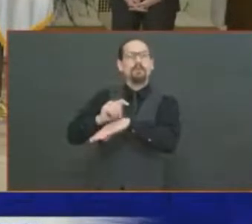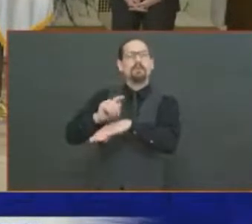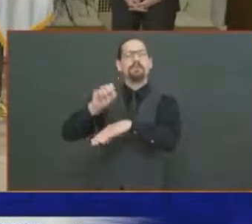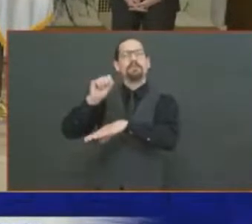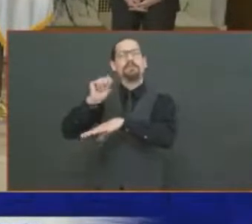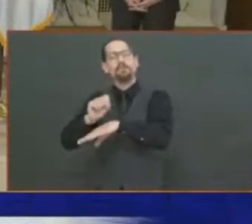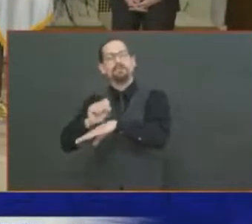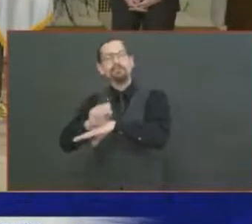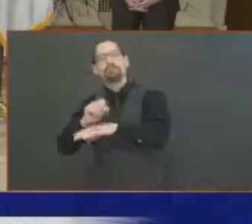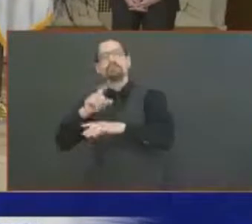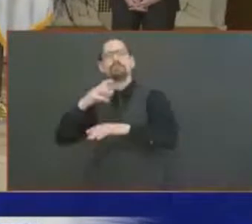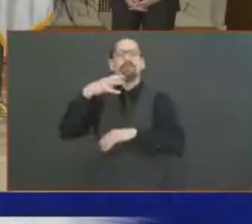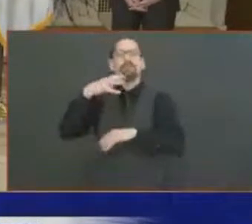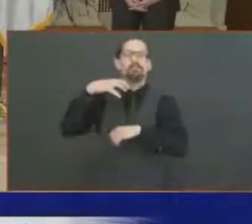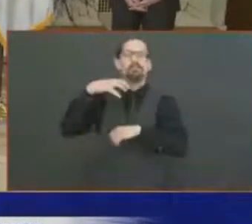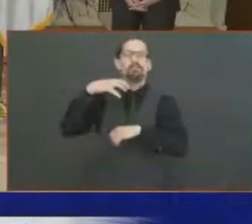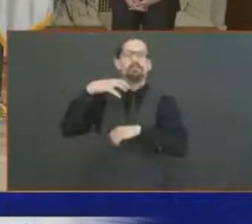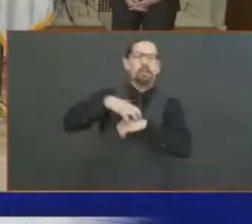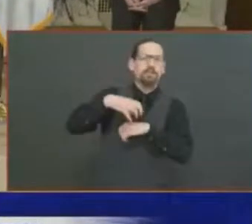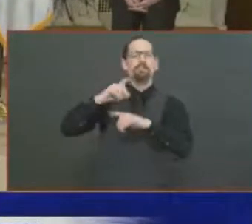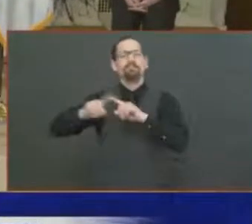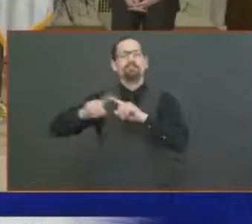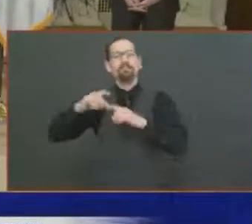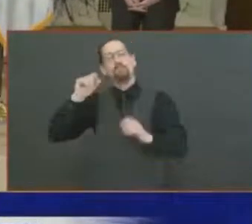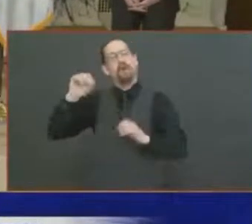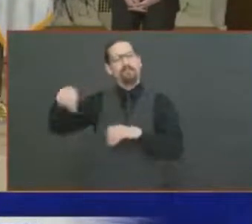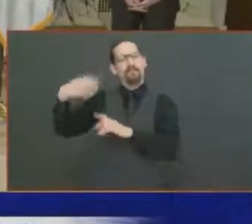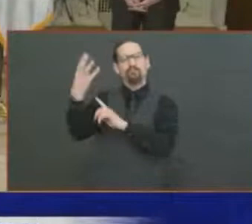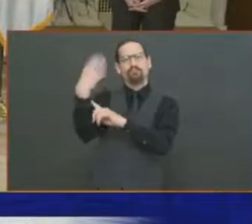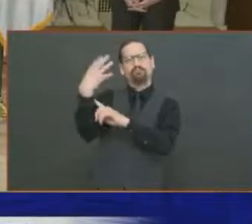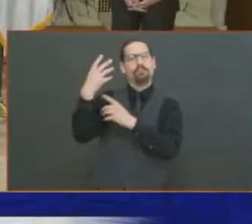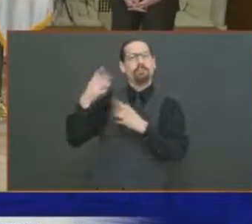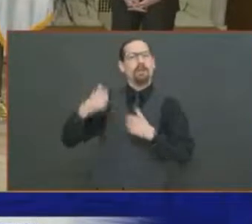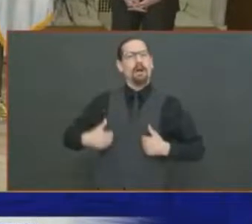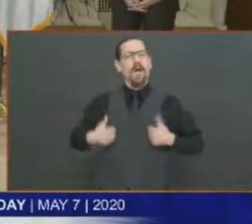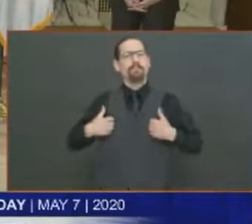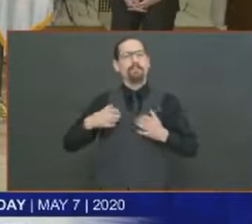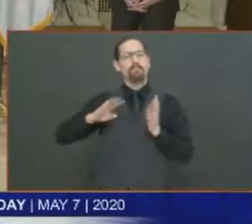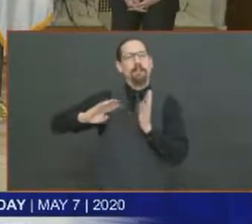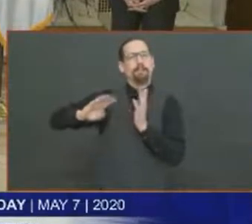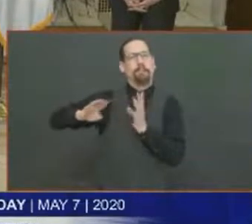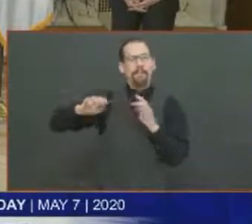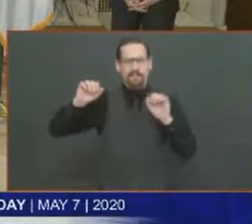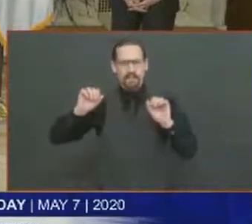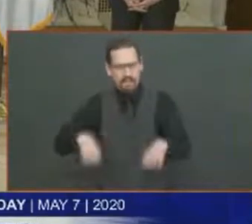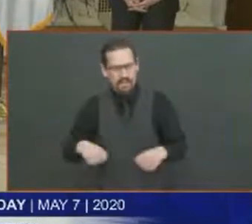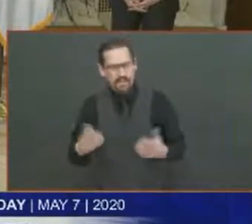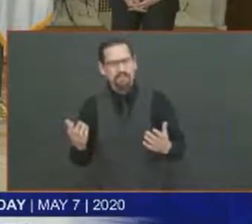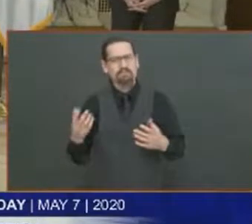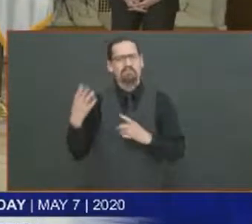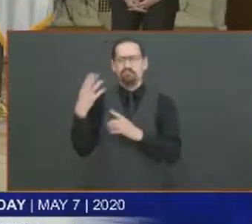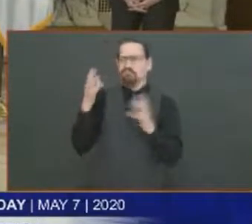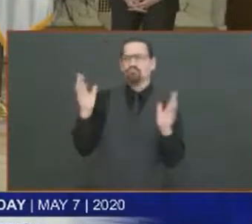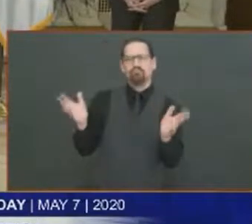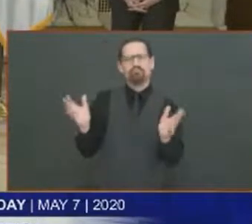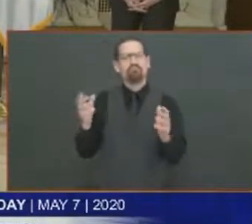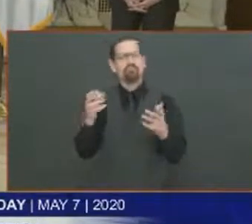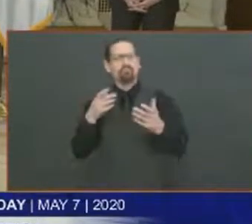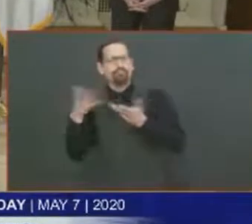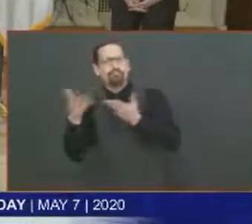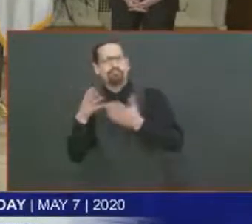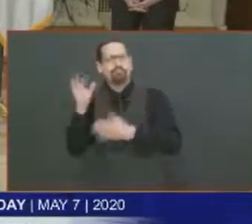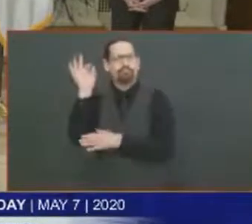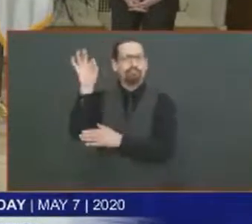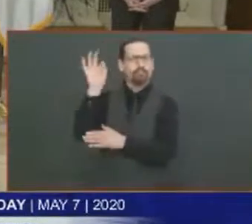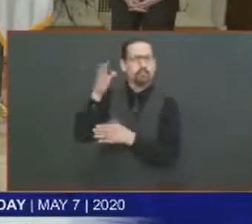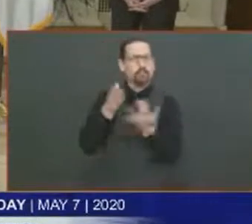certainly do, lots of folks are doing the drive-through services, and something more will come soon.